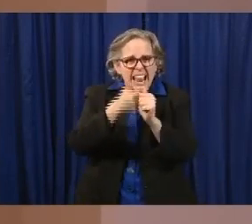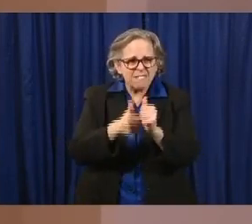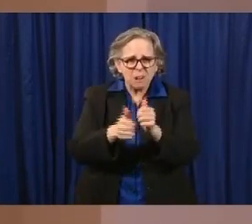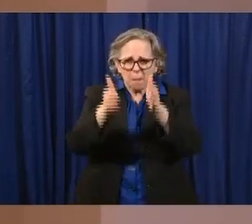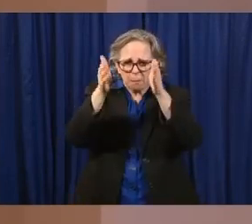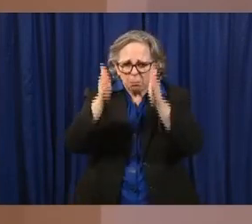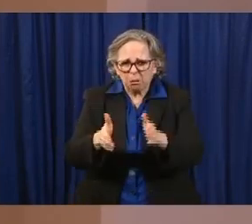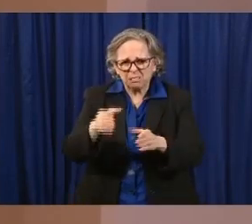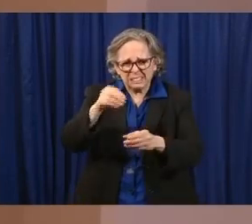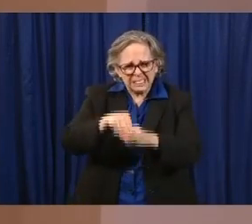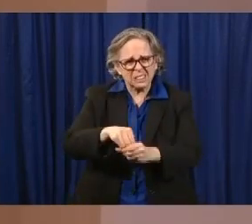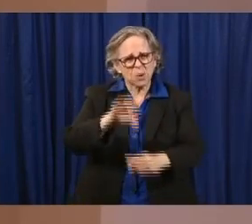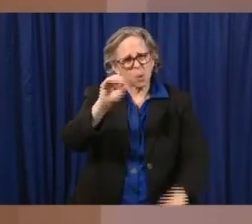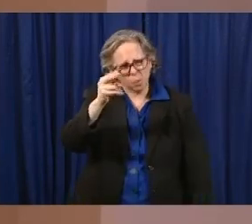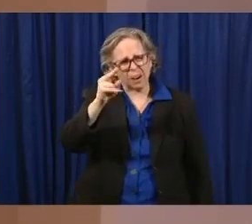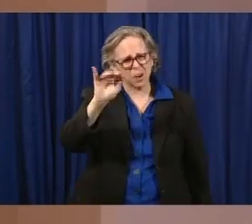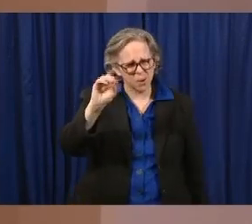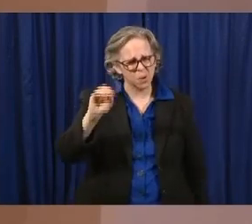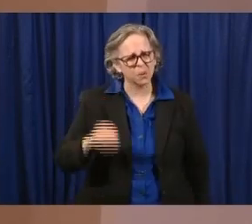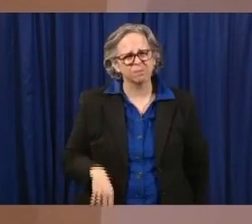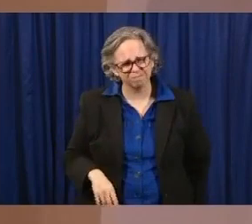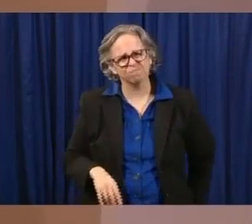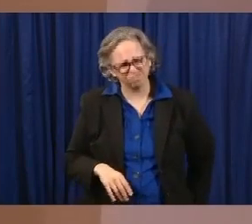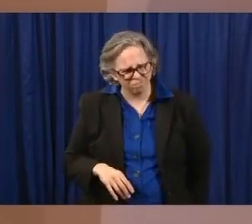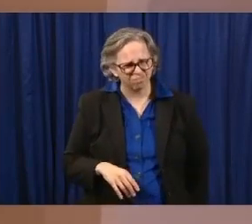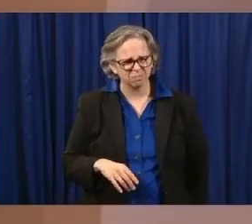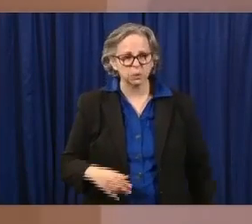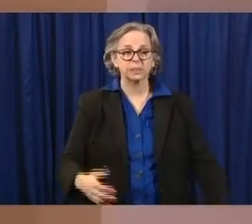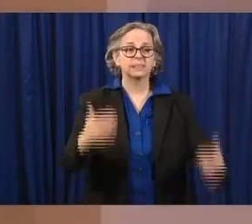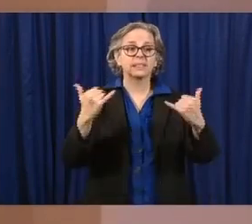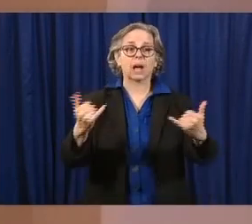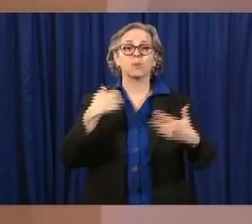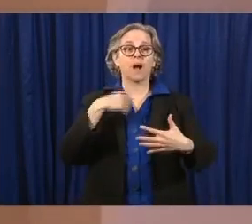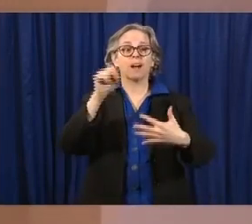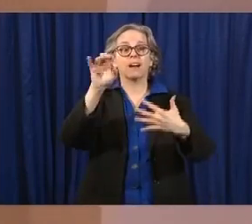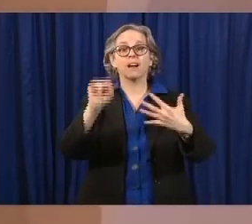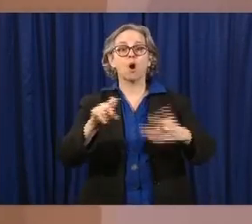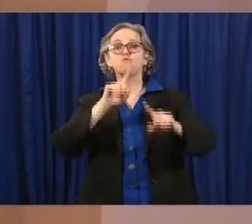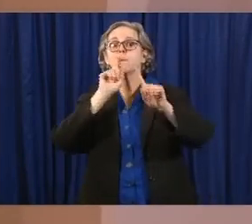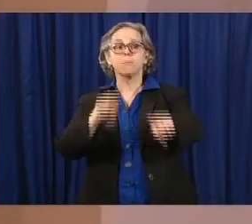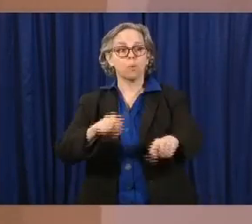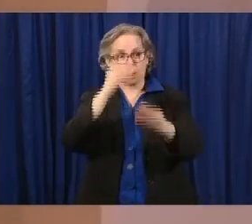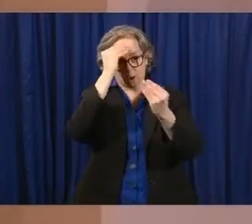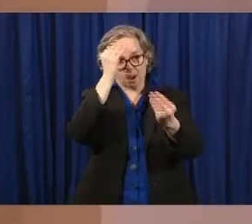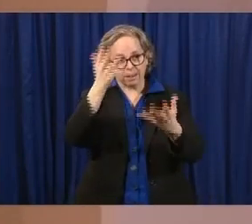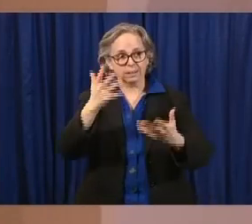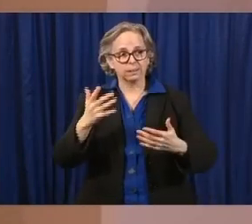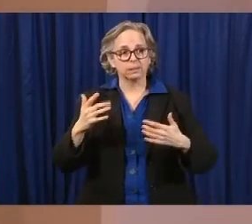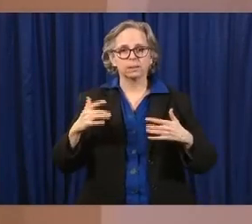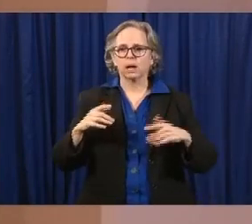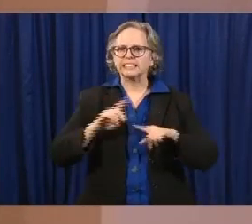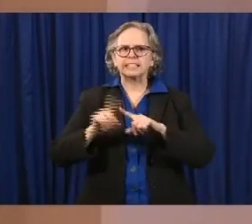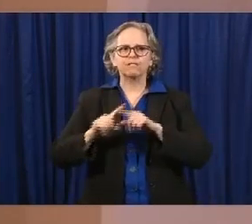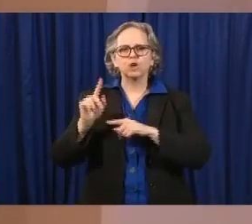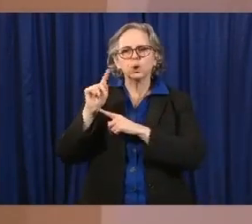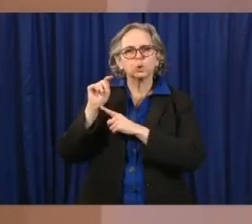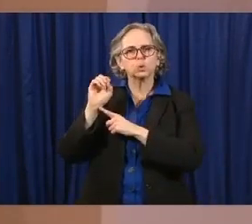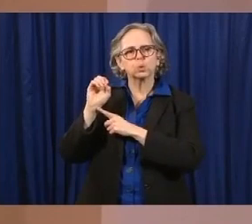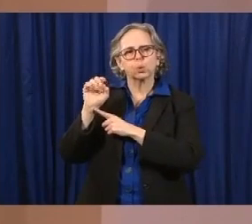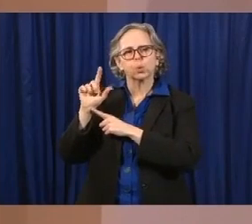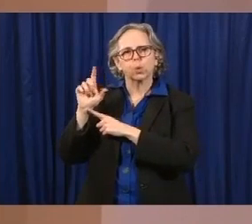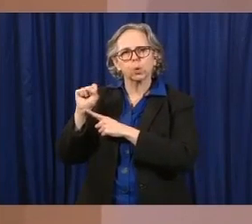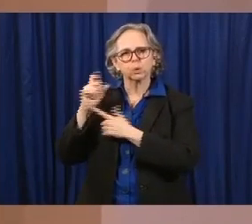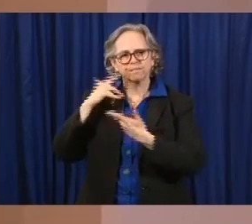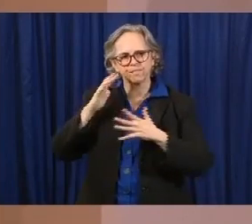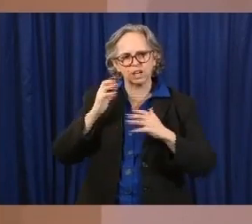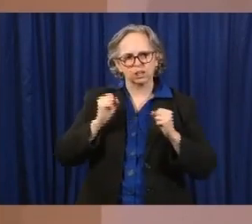the things that I wanted to do today is give a report on some of the tools that we've implemented over the course of the last